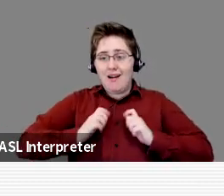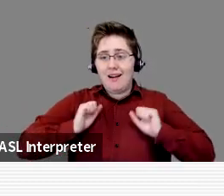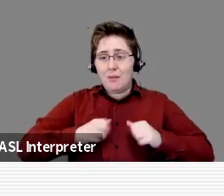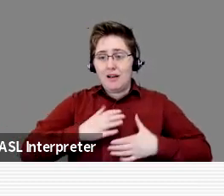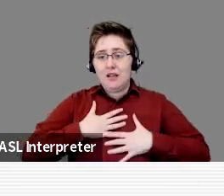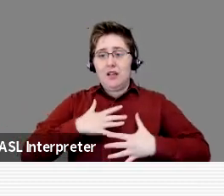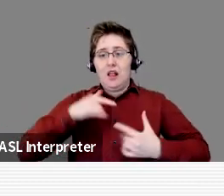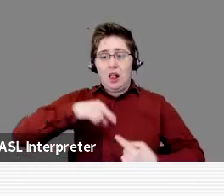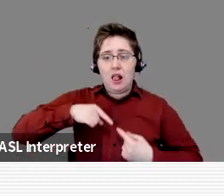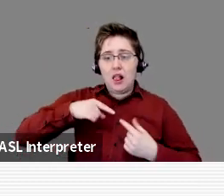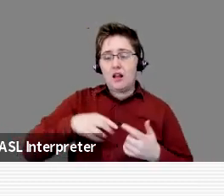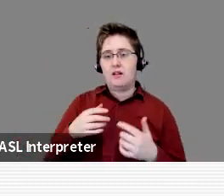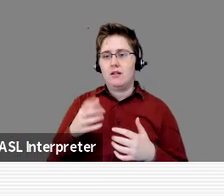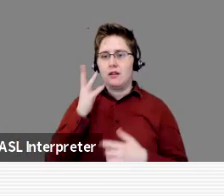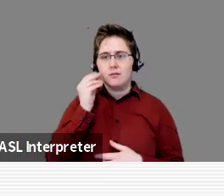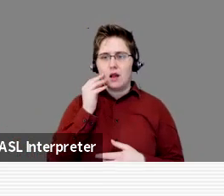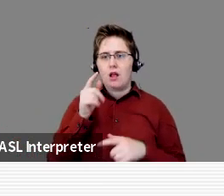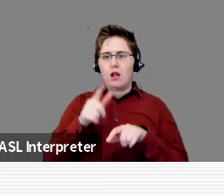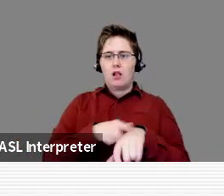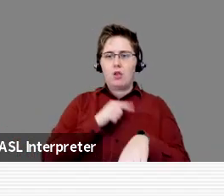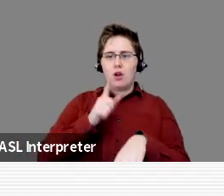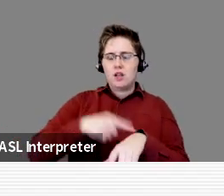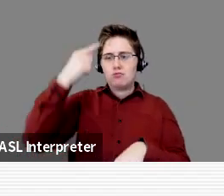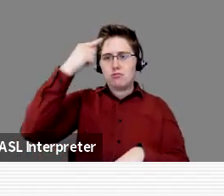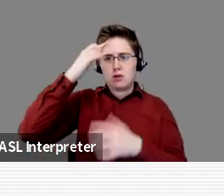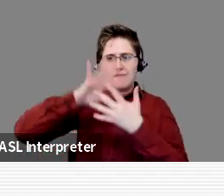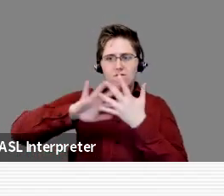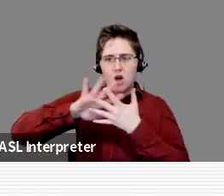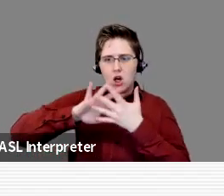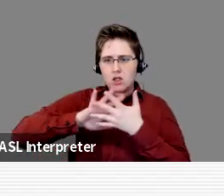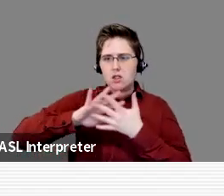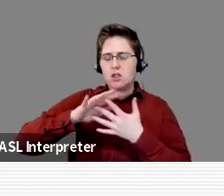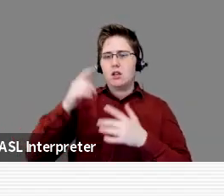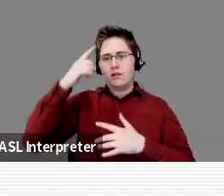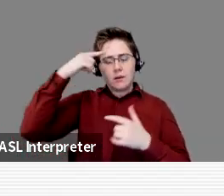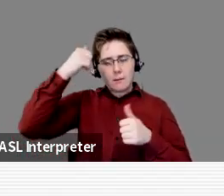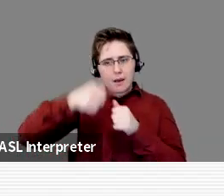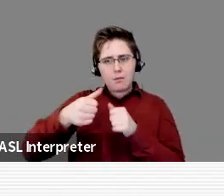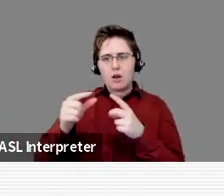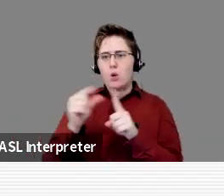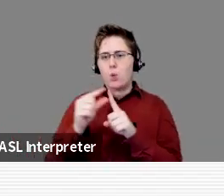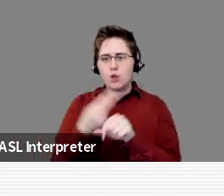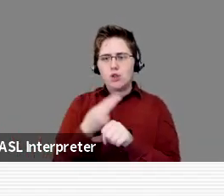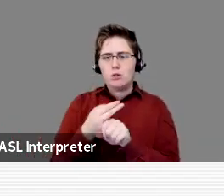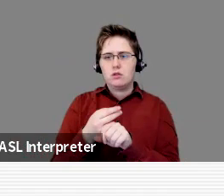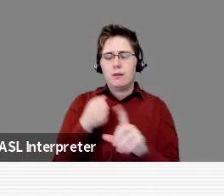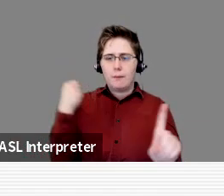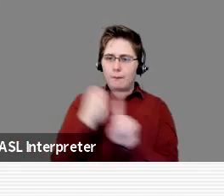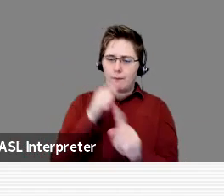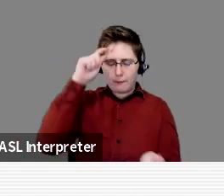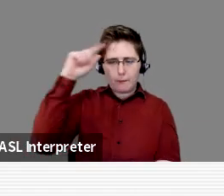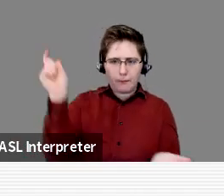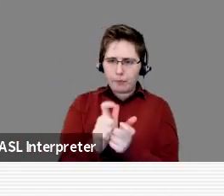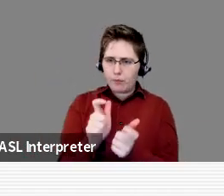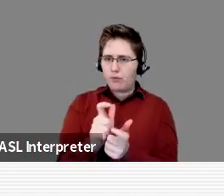experiencing things like long-term brain fog. So their memory and usage of words and things has been affected